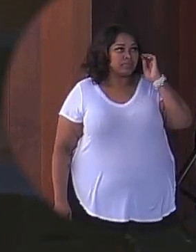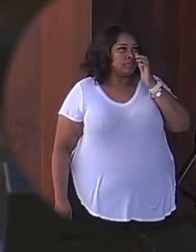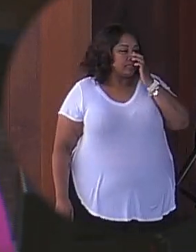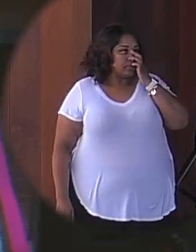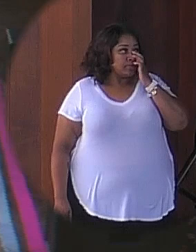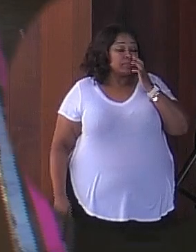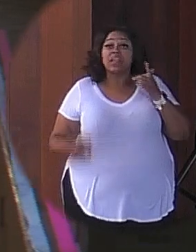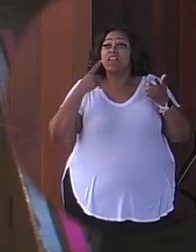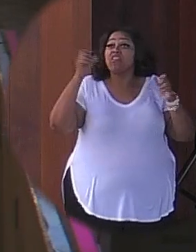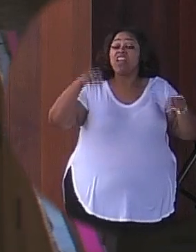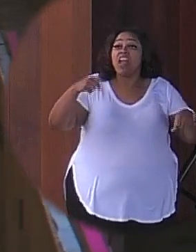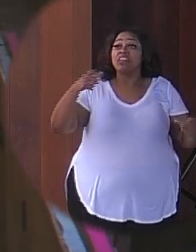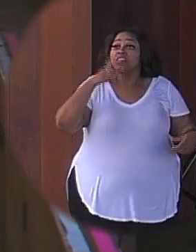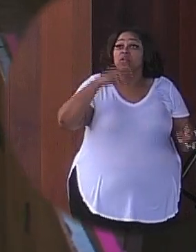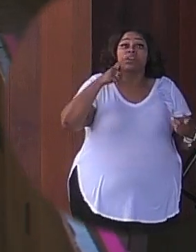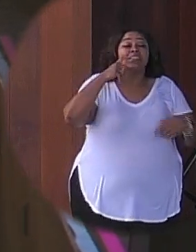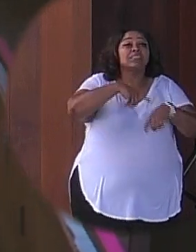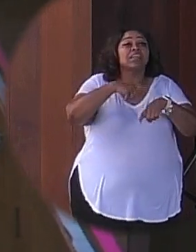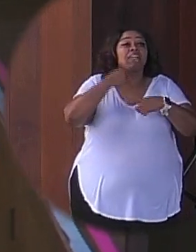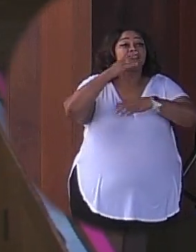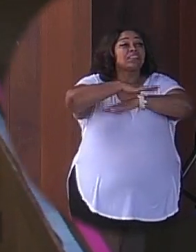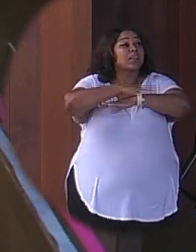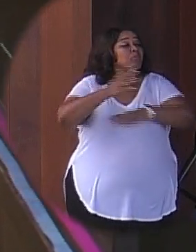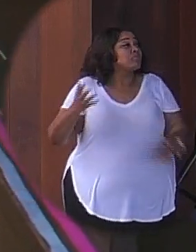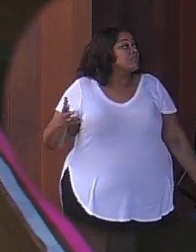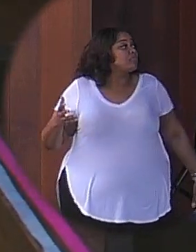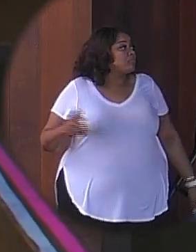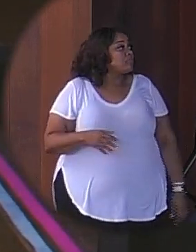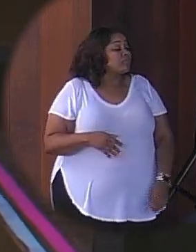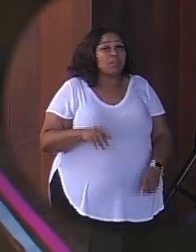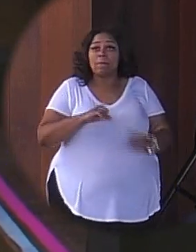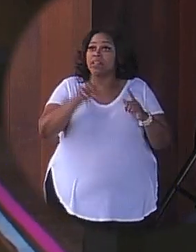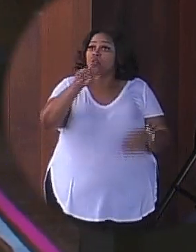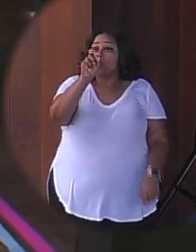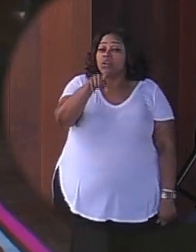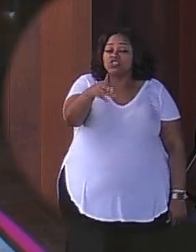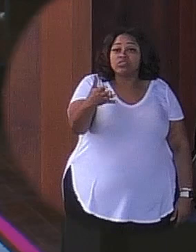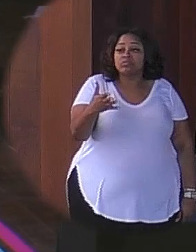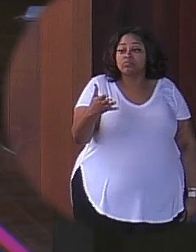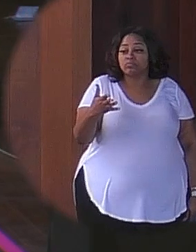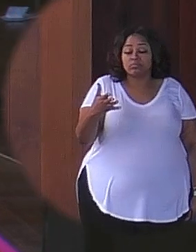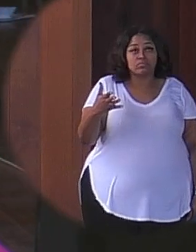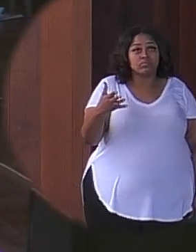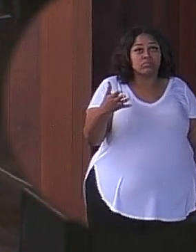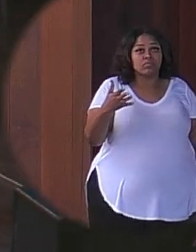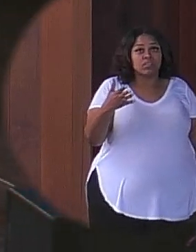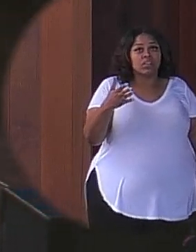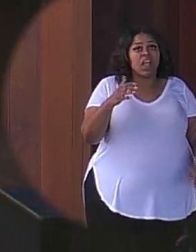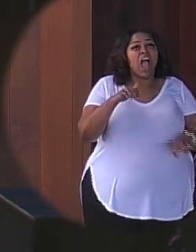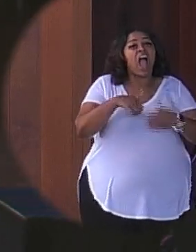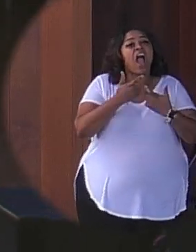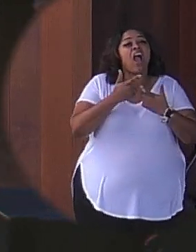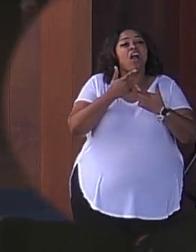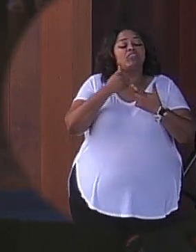Listen, if you can, don't run out yet. It's time for the table. But here's the question. How accountable are